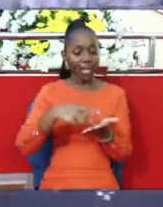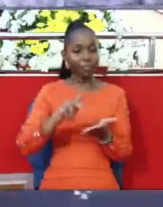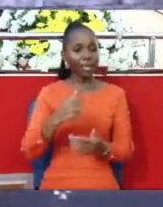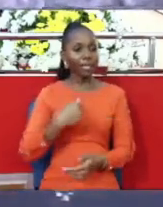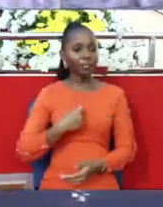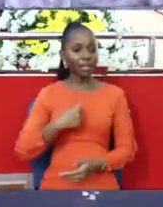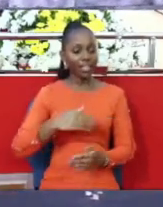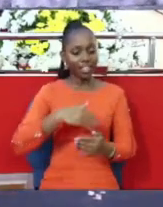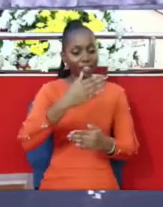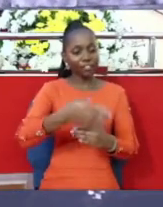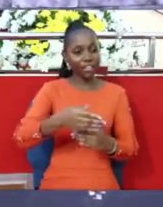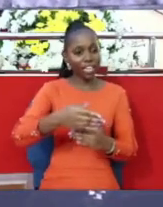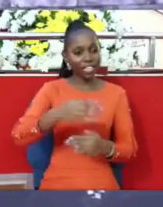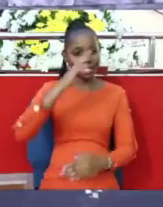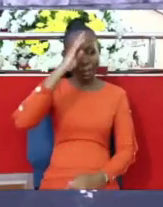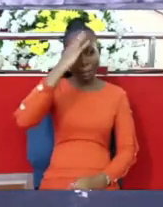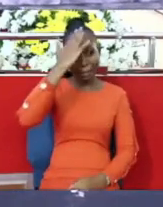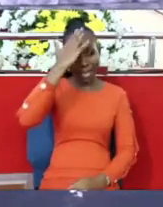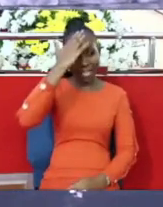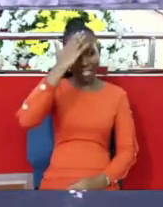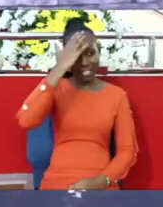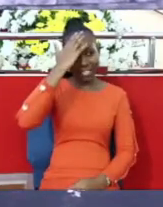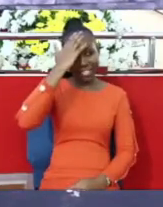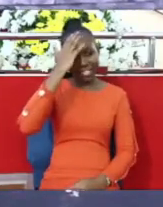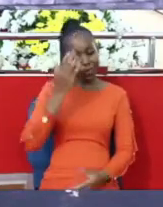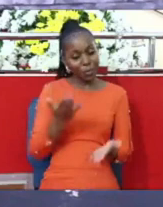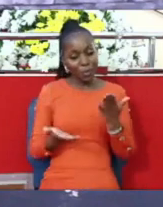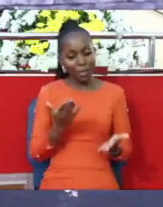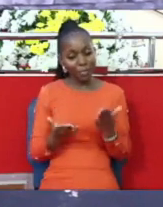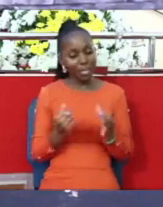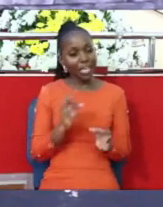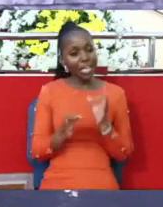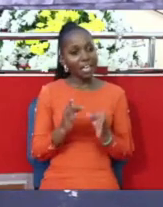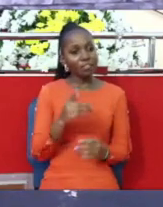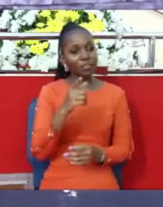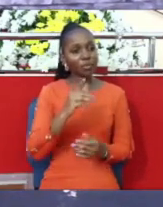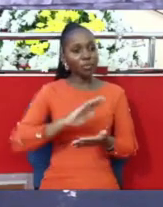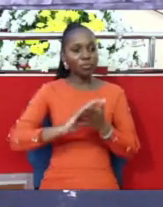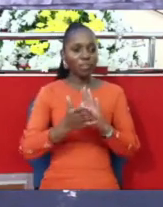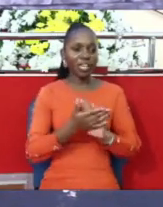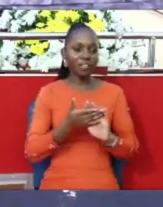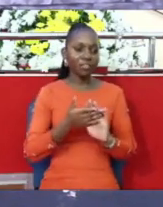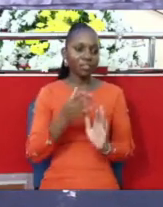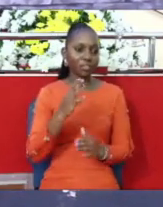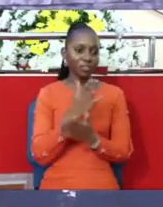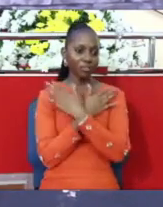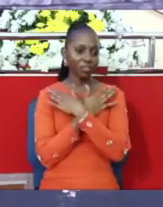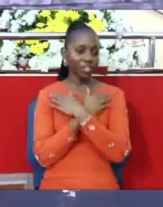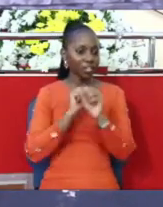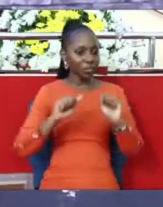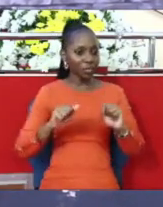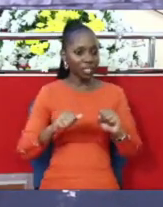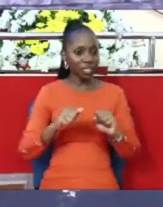maybe if you write them off, aha, pengine uko they'll pay kusamehe. You on Monday. They'll pay which is tomorrow. Na ni kesho.